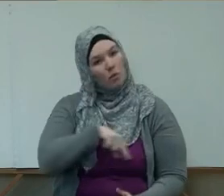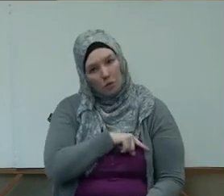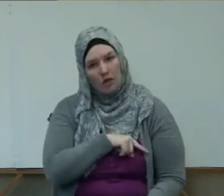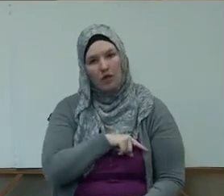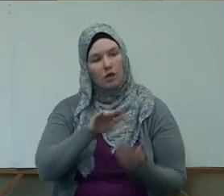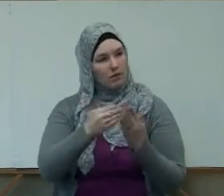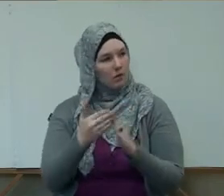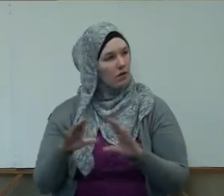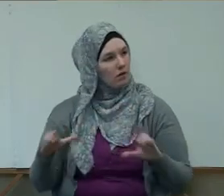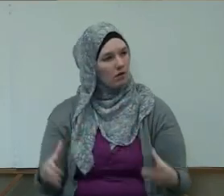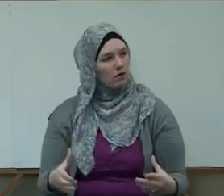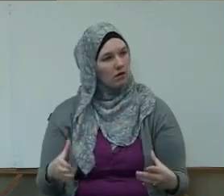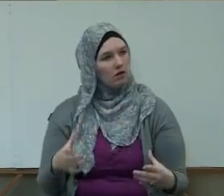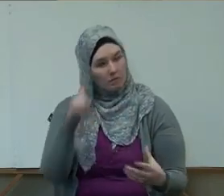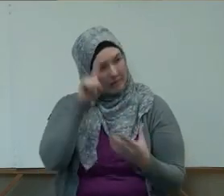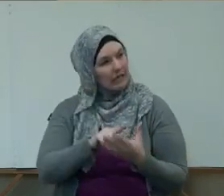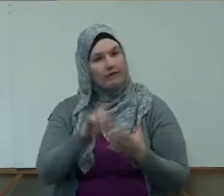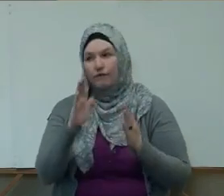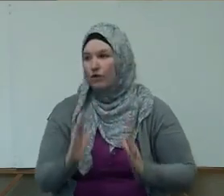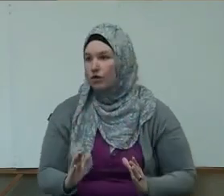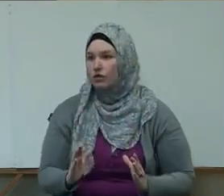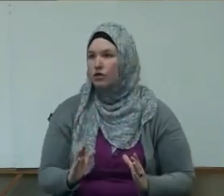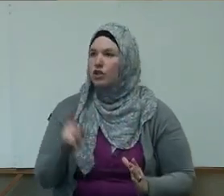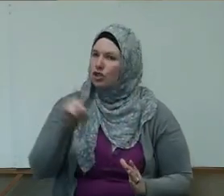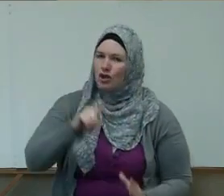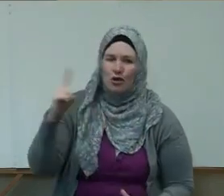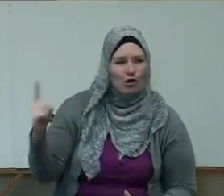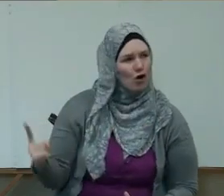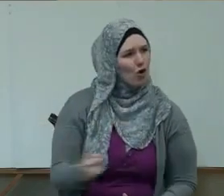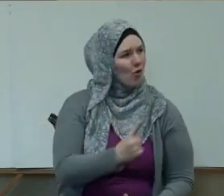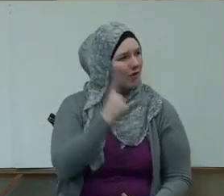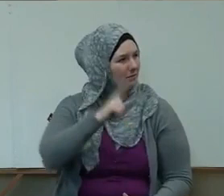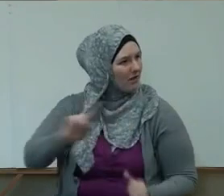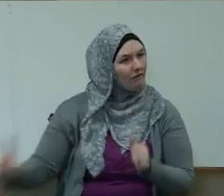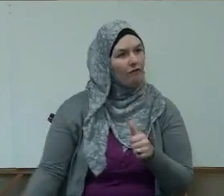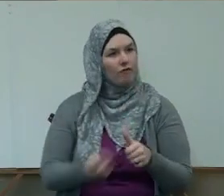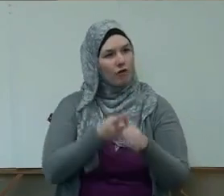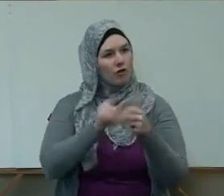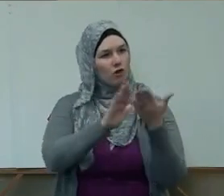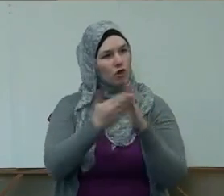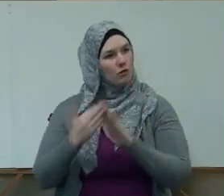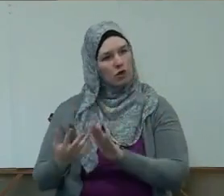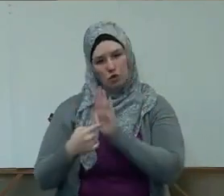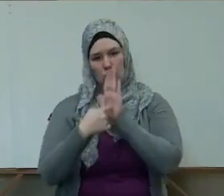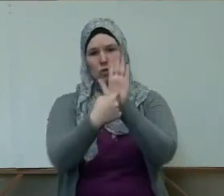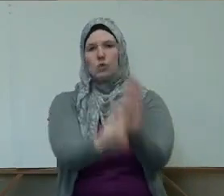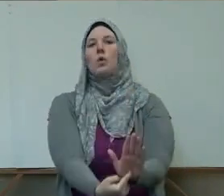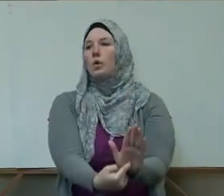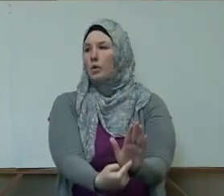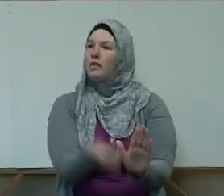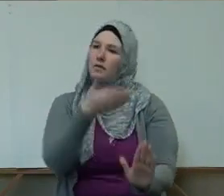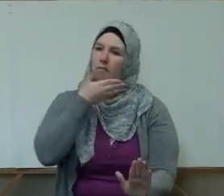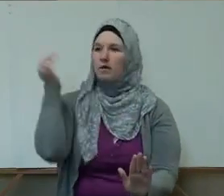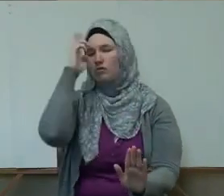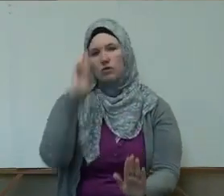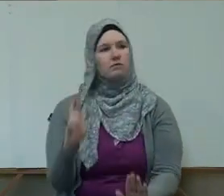Muslims, we the community of believers, should always be the first community to exhibit the utmost